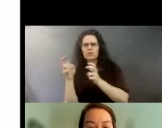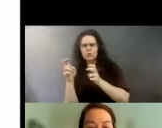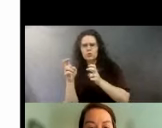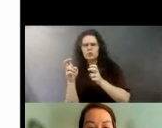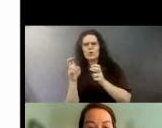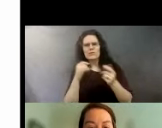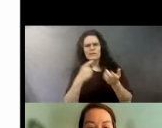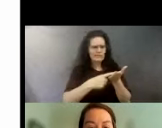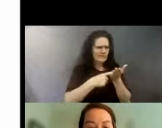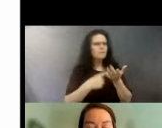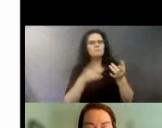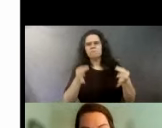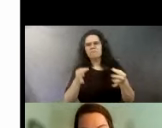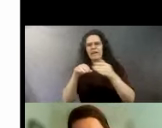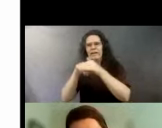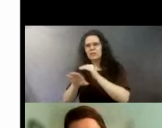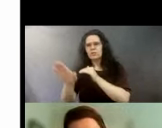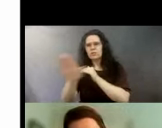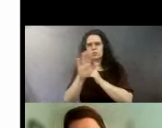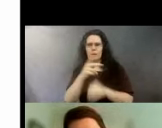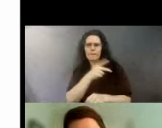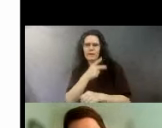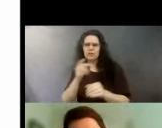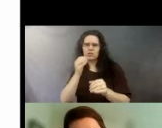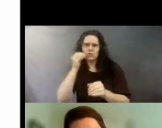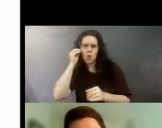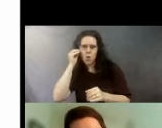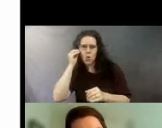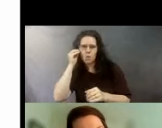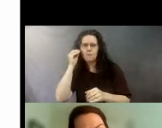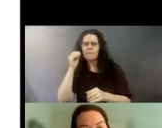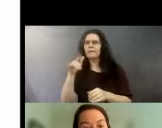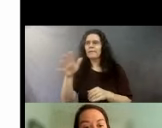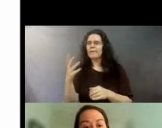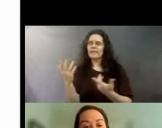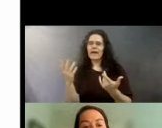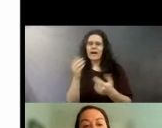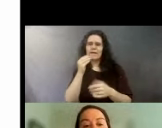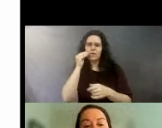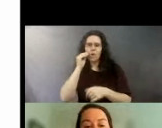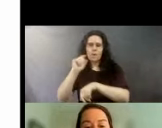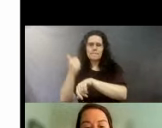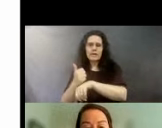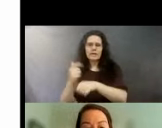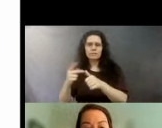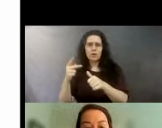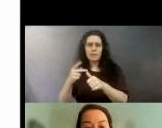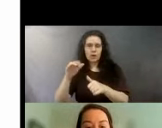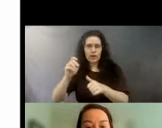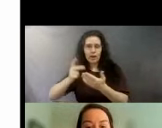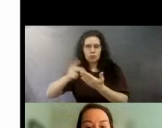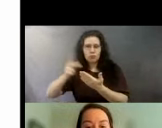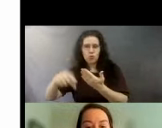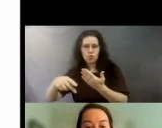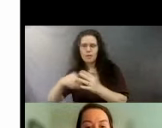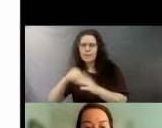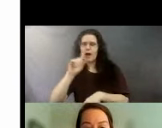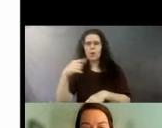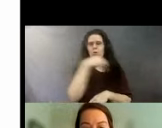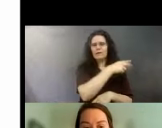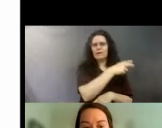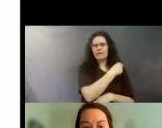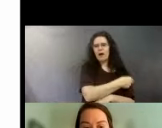and start working with the outpatient or the home-based primary care programs and the hospital programs. And so for us, it was really important to be flexible so